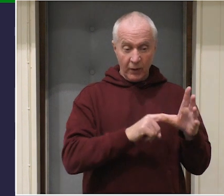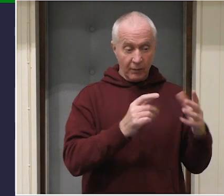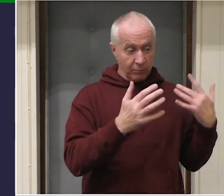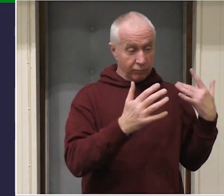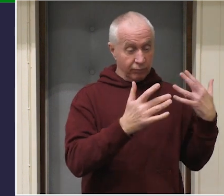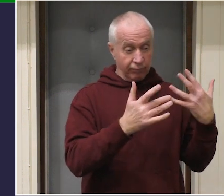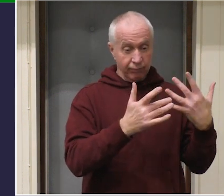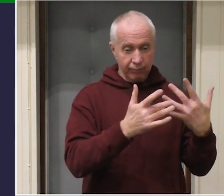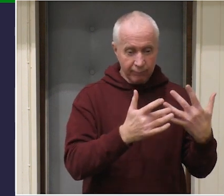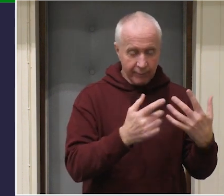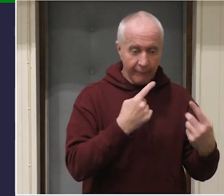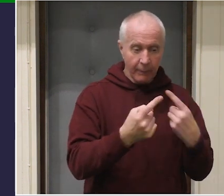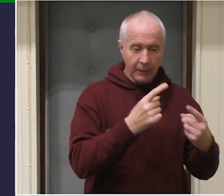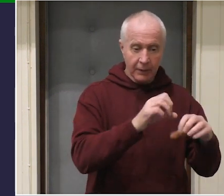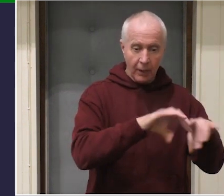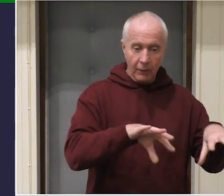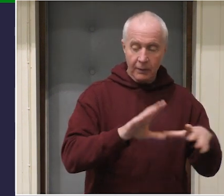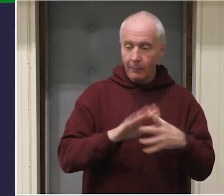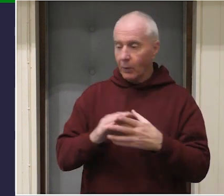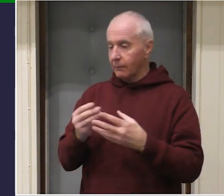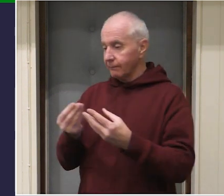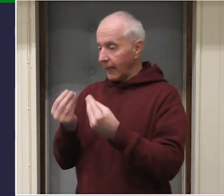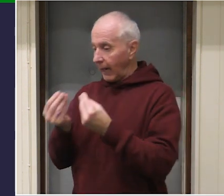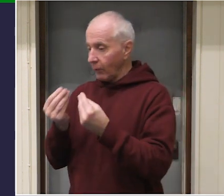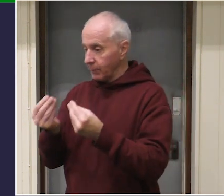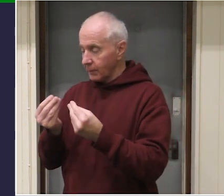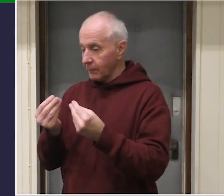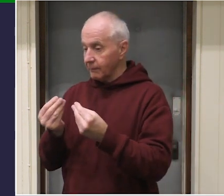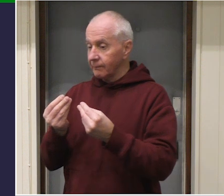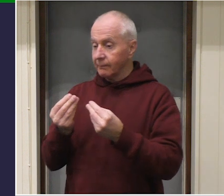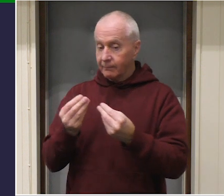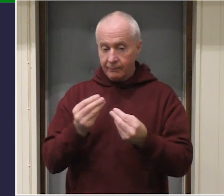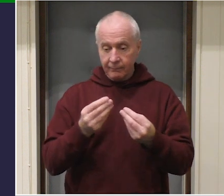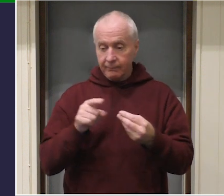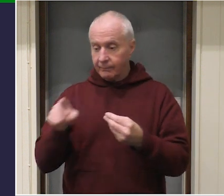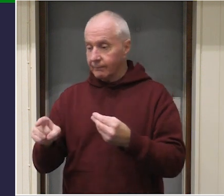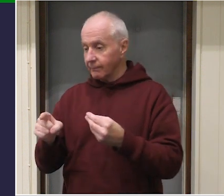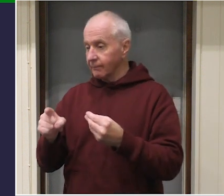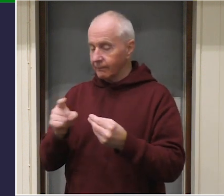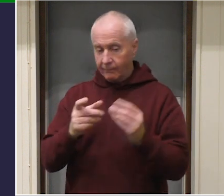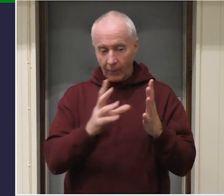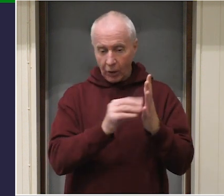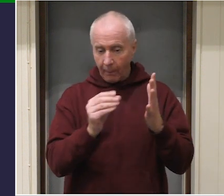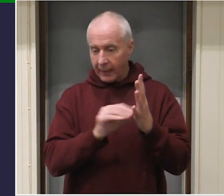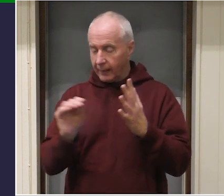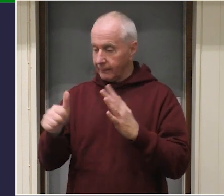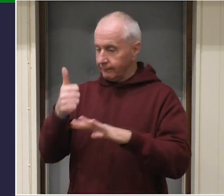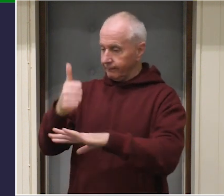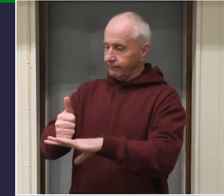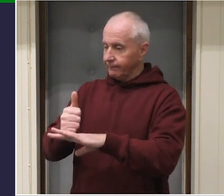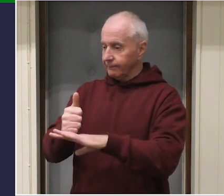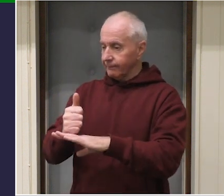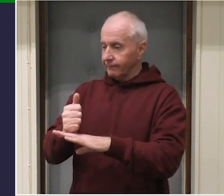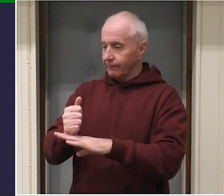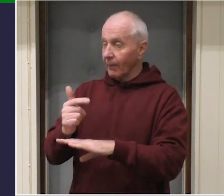Ages. But the Arabs took it, they copied it, they were great astronomers in their own right, they built observatories, and in around